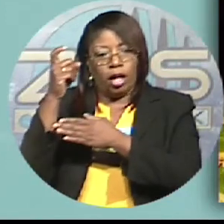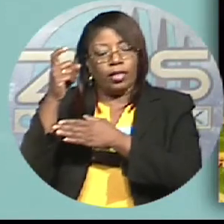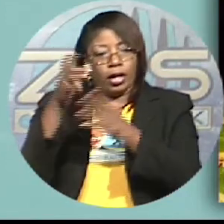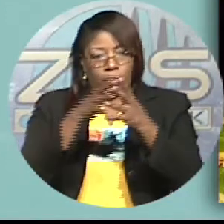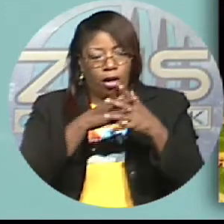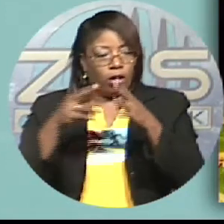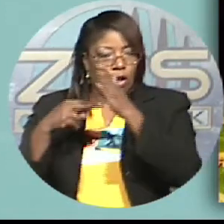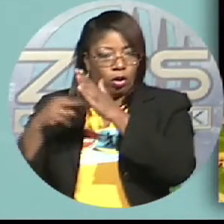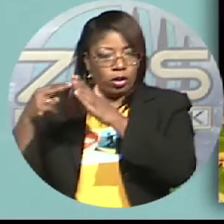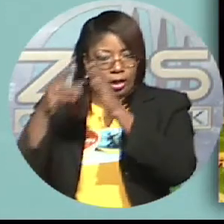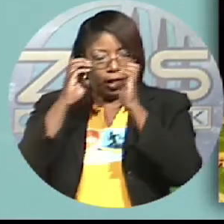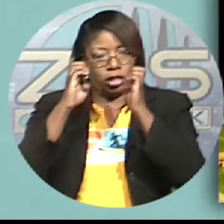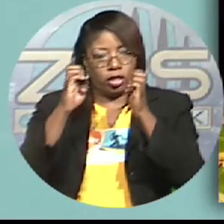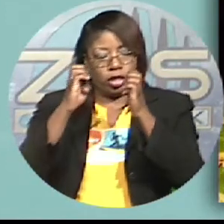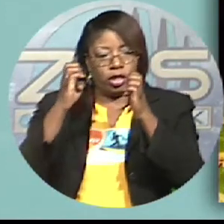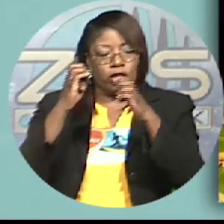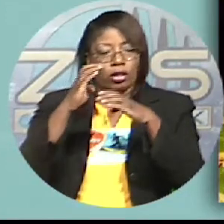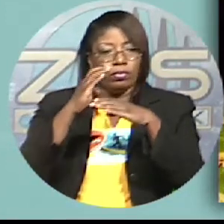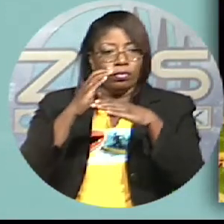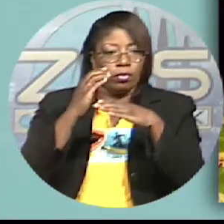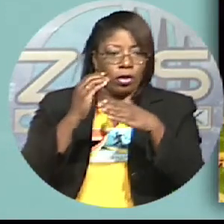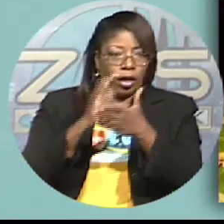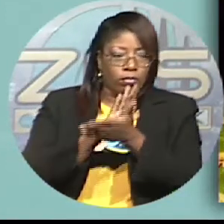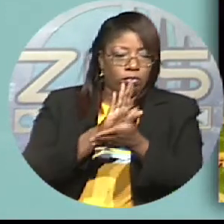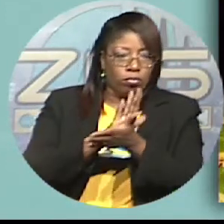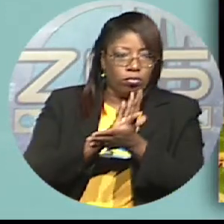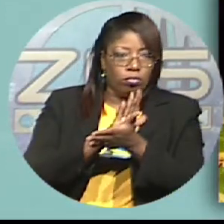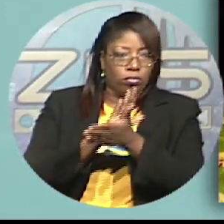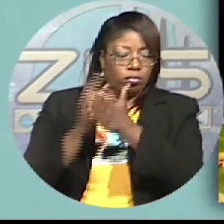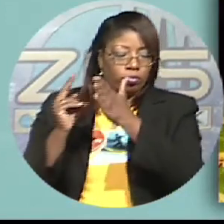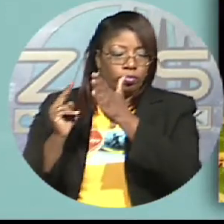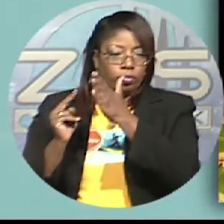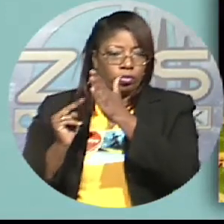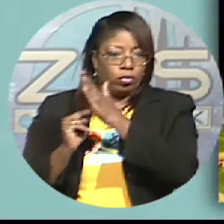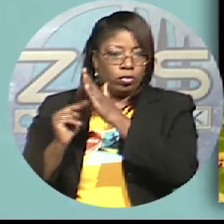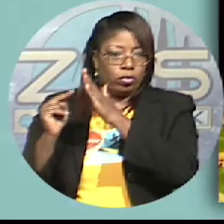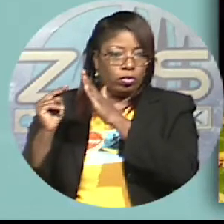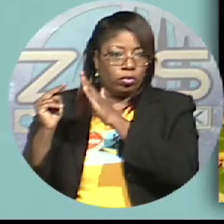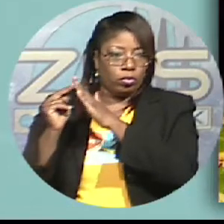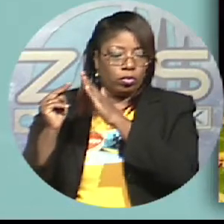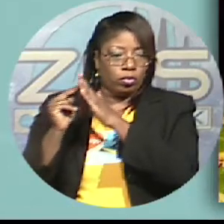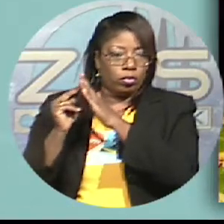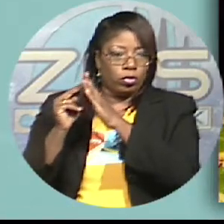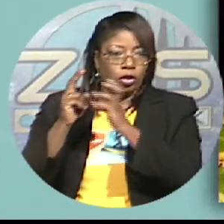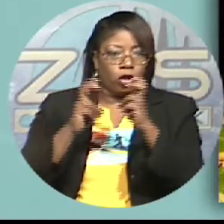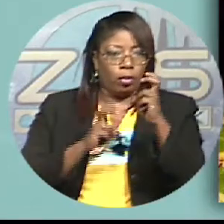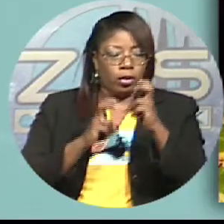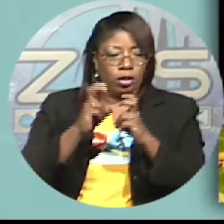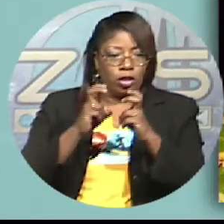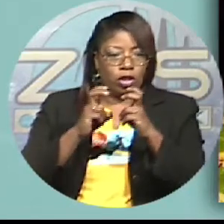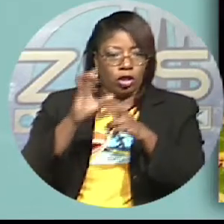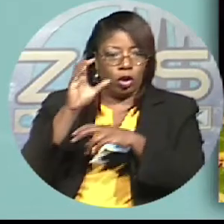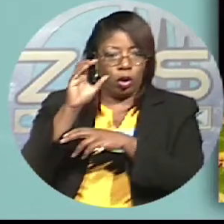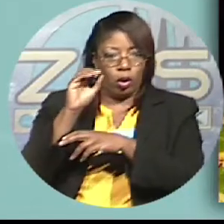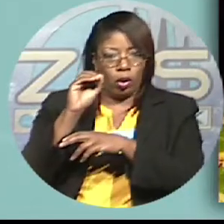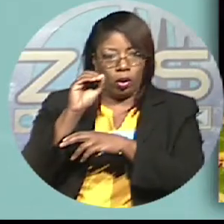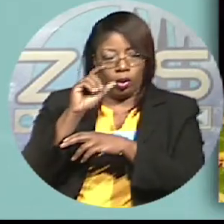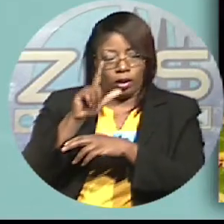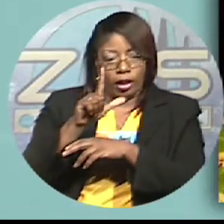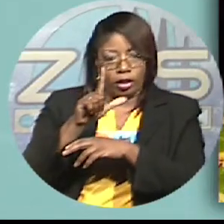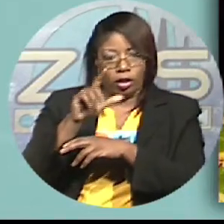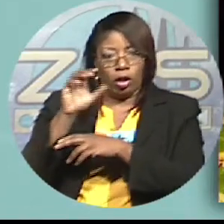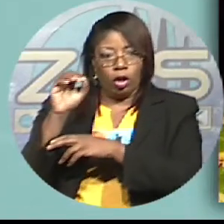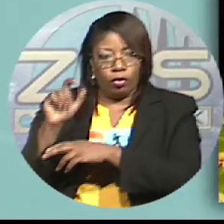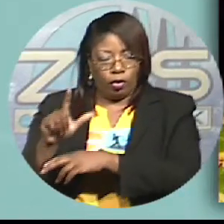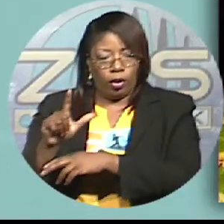and Lodging Educational Institute International Hospitality and Tourism Management Competition in Orlando, Florida. That amounts to